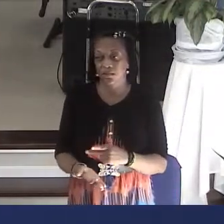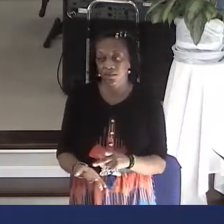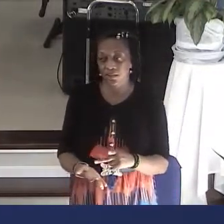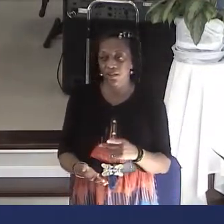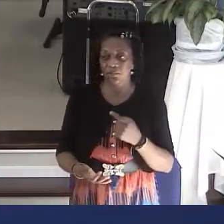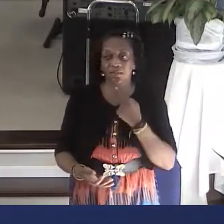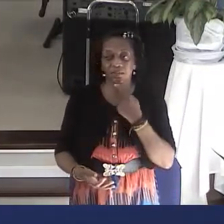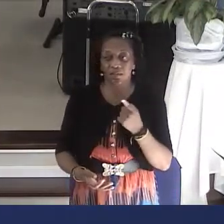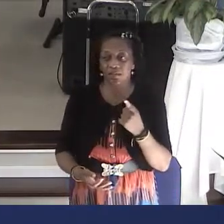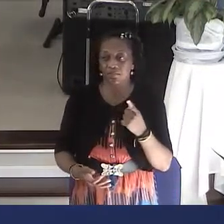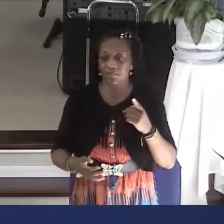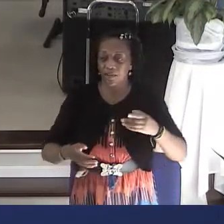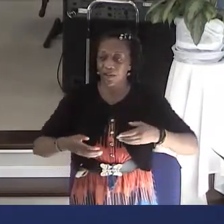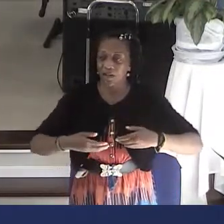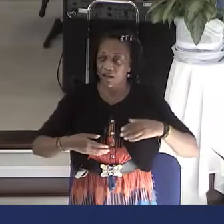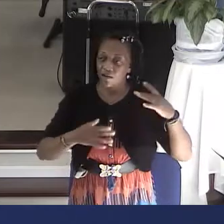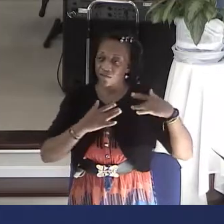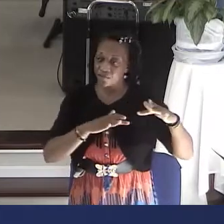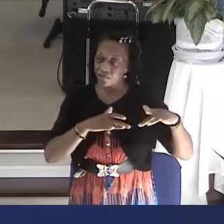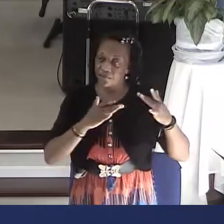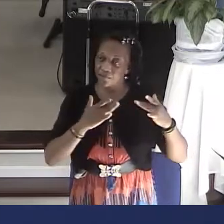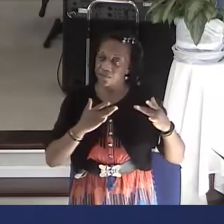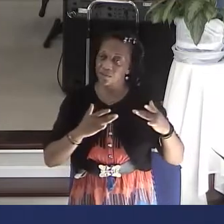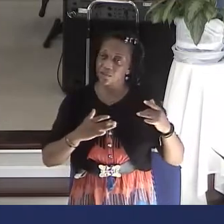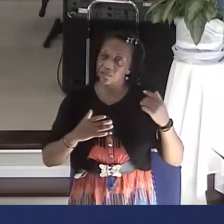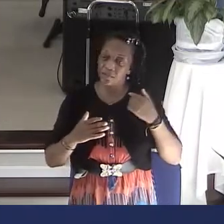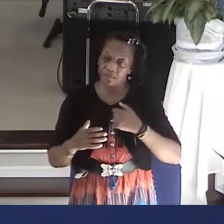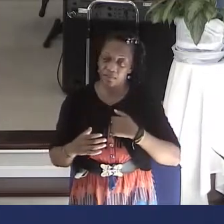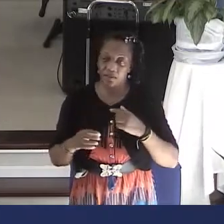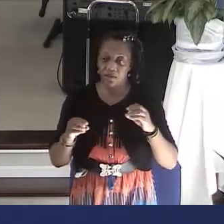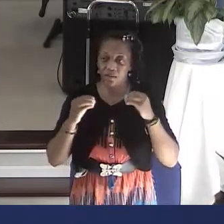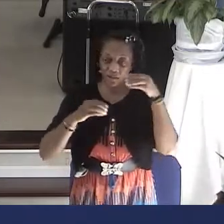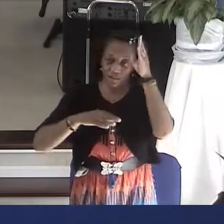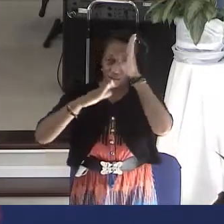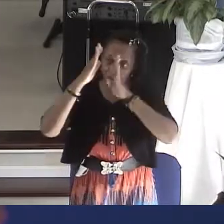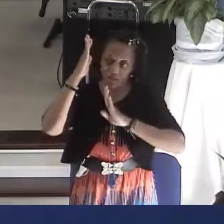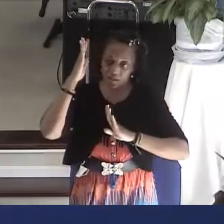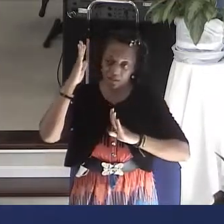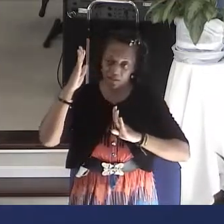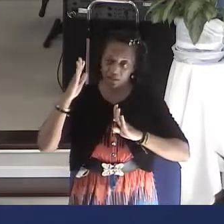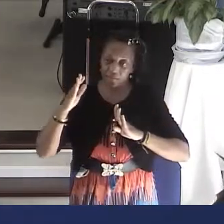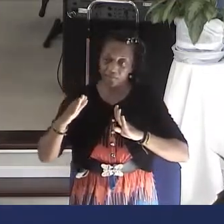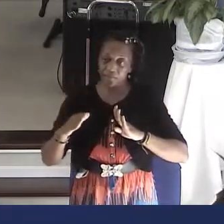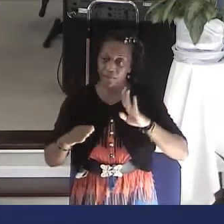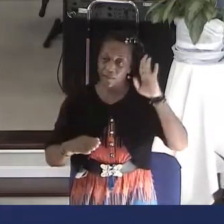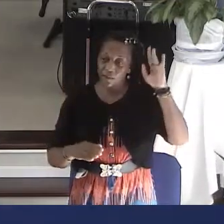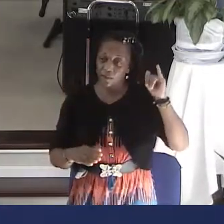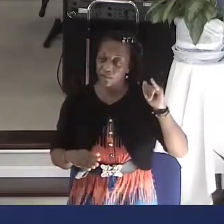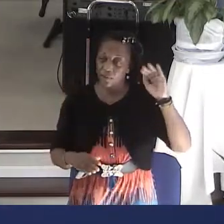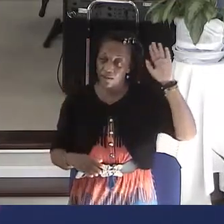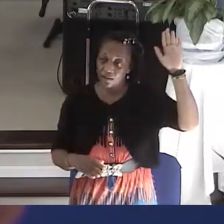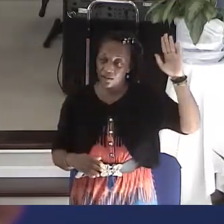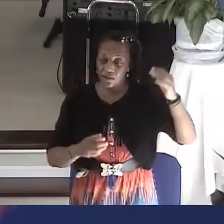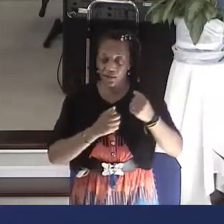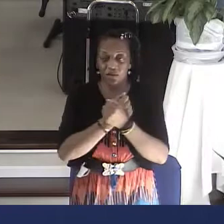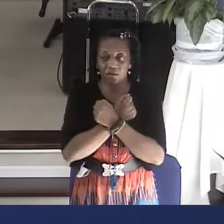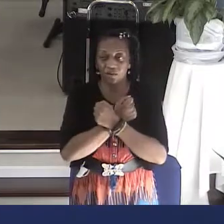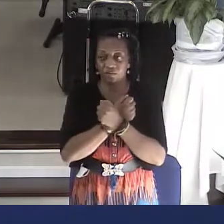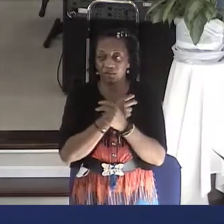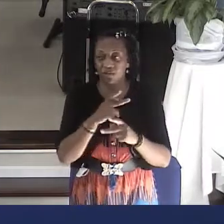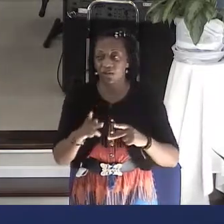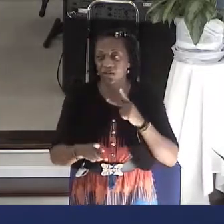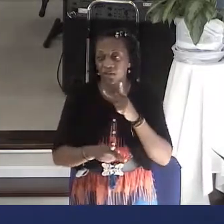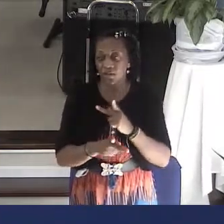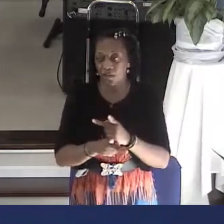have mercy upon me, O God, according to thy loving kindness